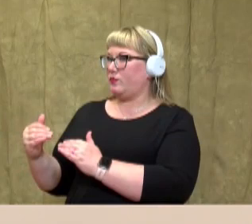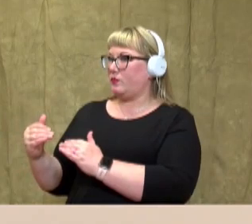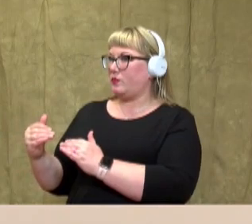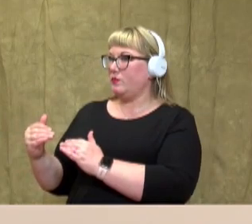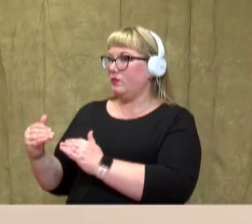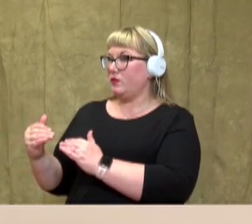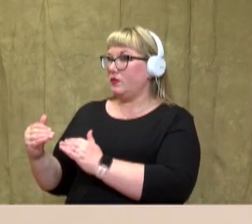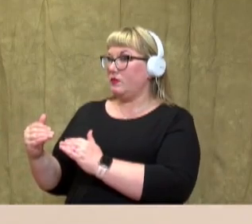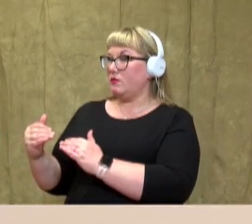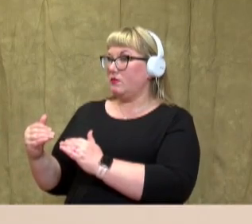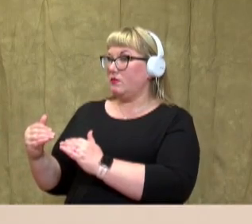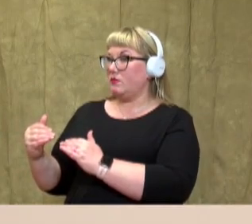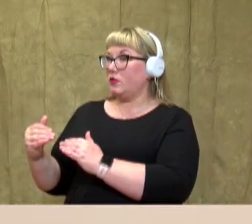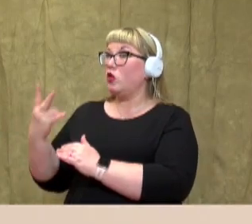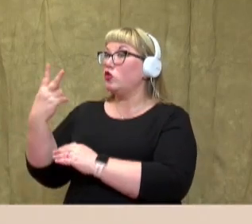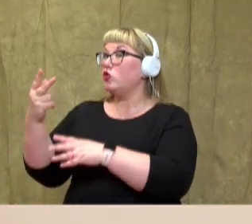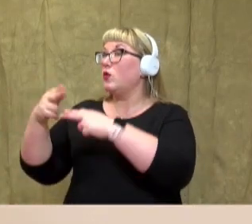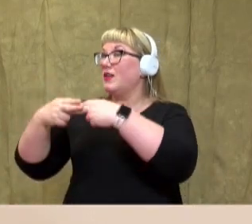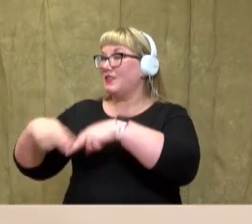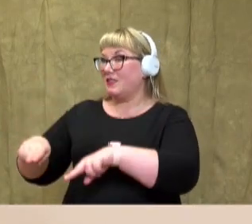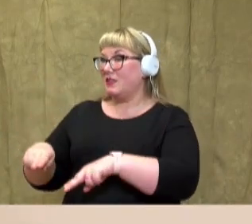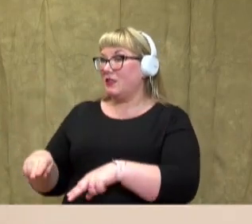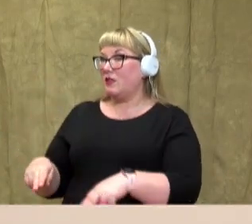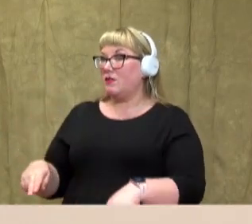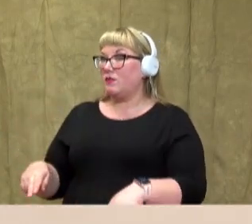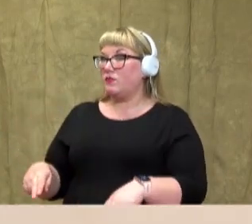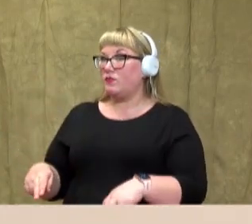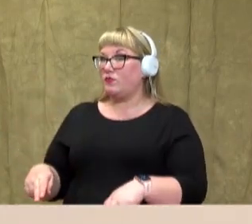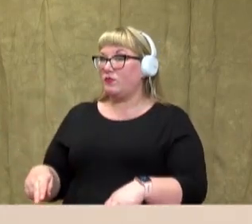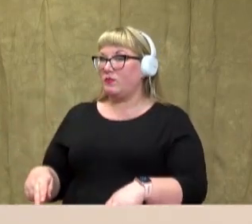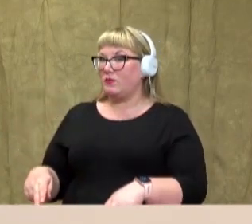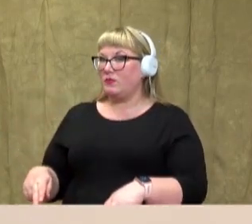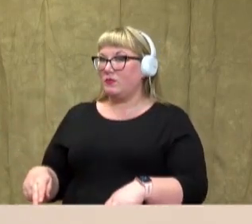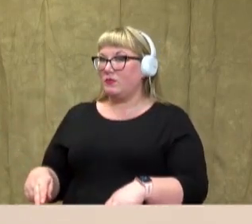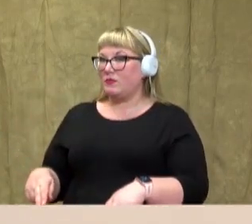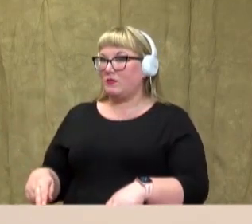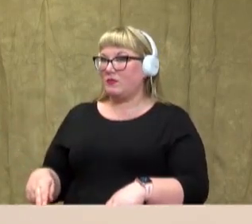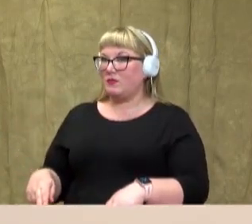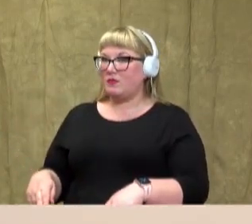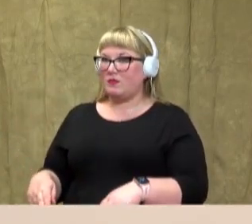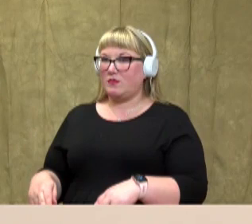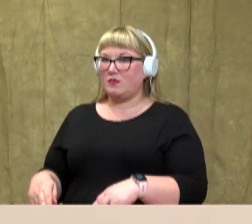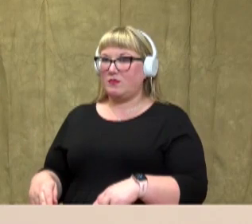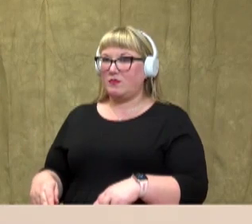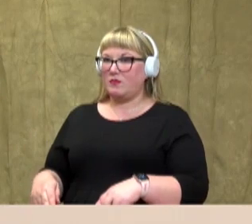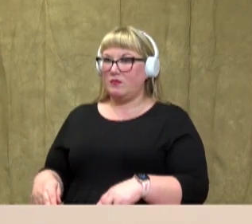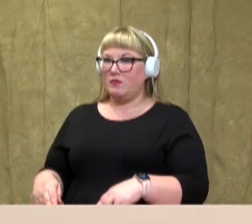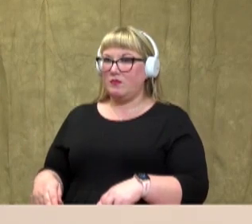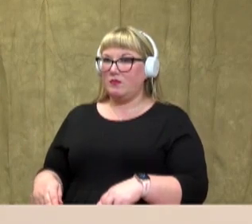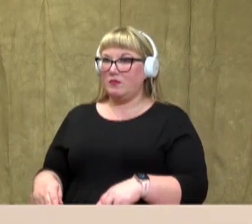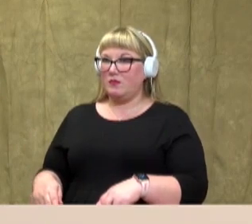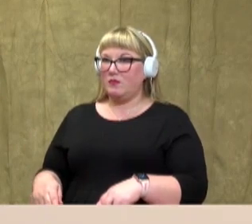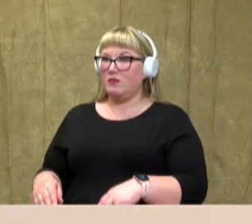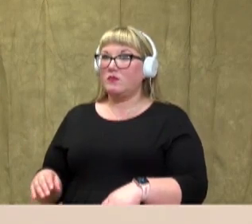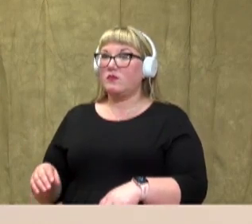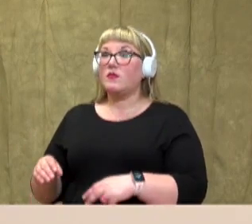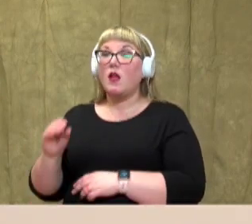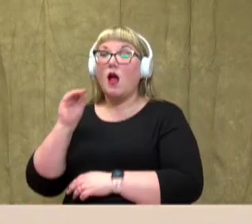for 2 eggs. 2 eggs. But remember, our eggs have sounds. So let's try it and